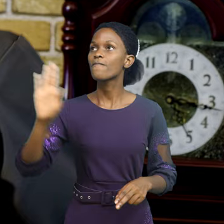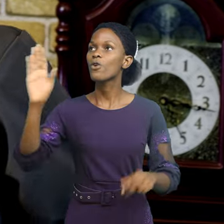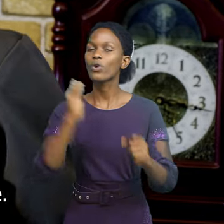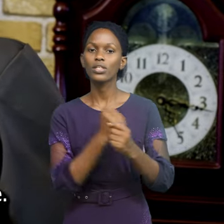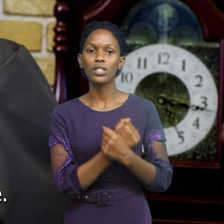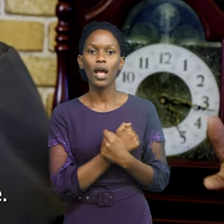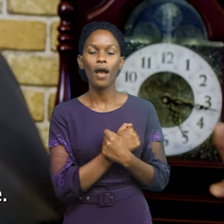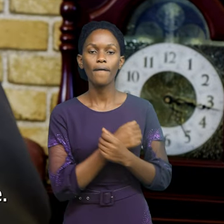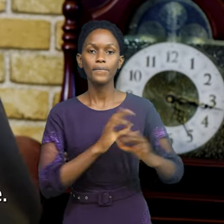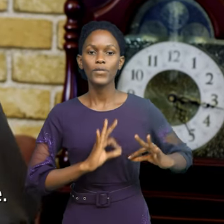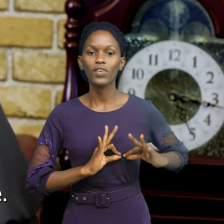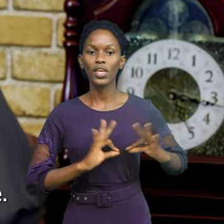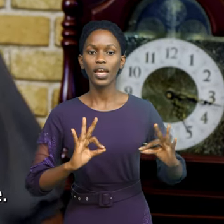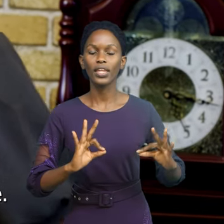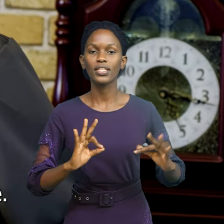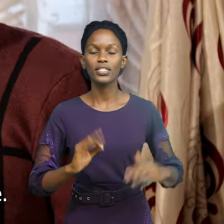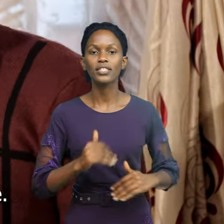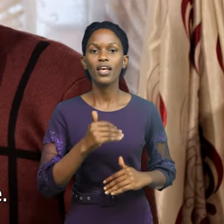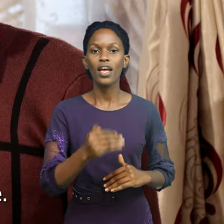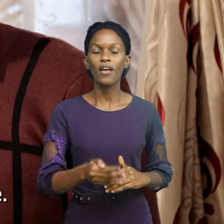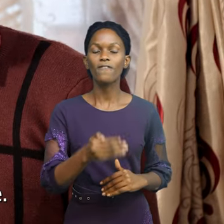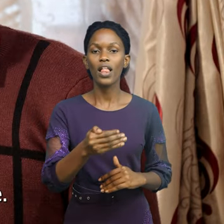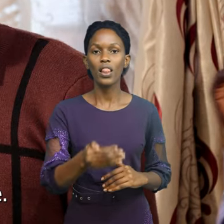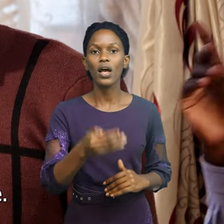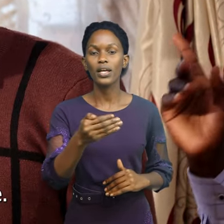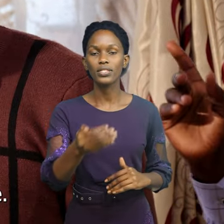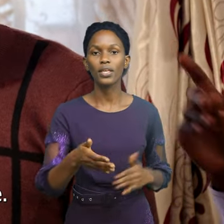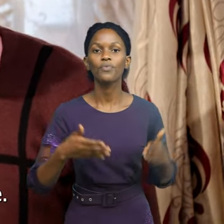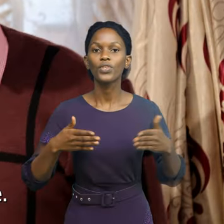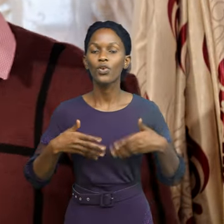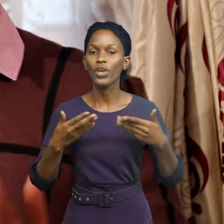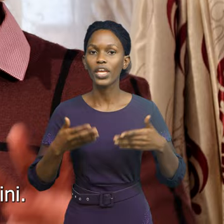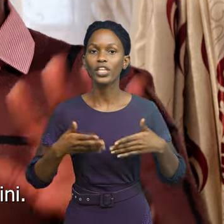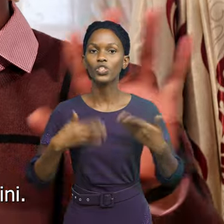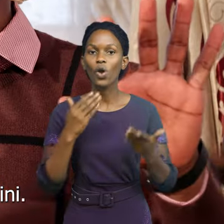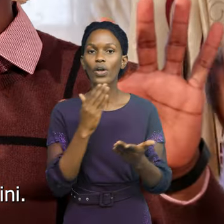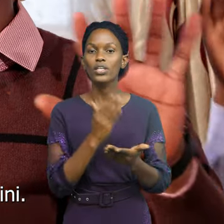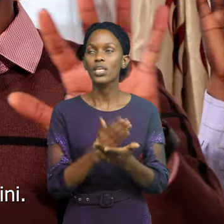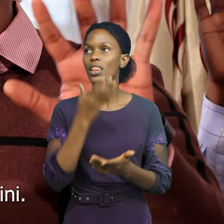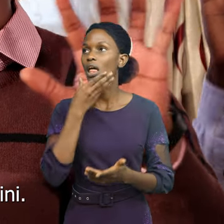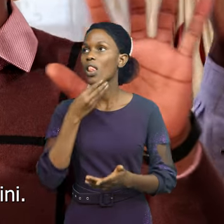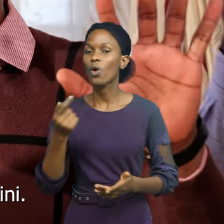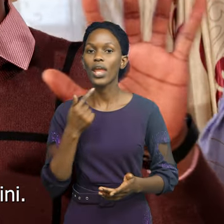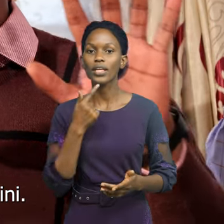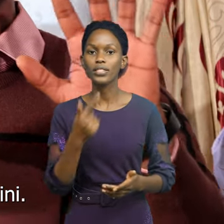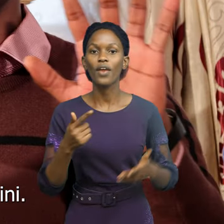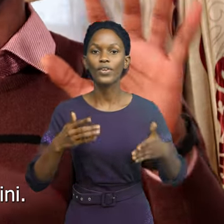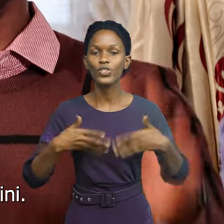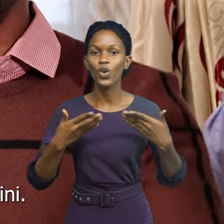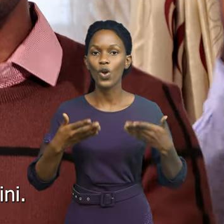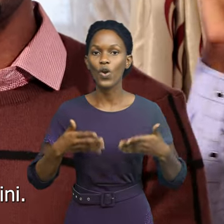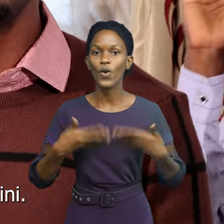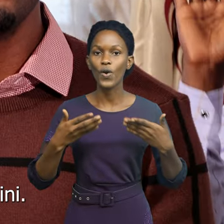nations, for his loving kindness is everlasting. Rejoice in the Lord, I